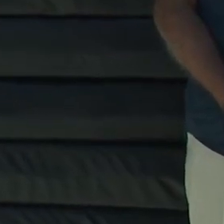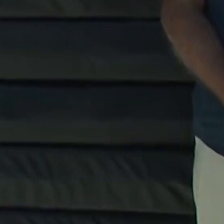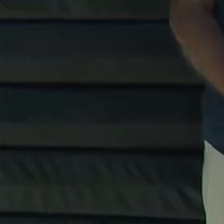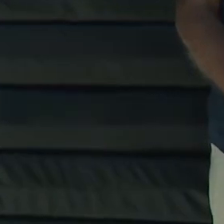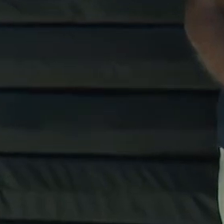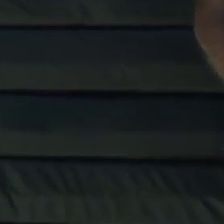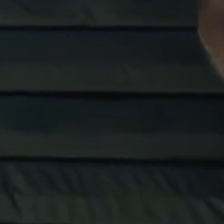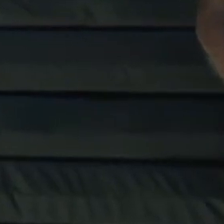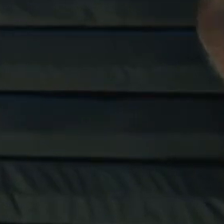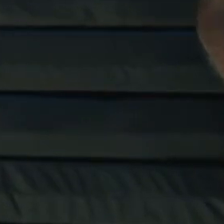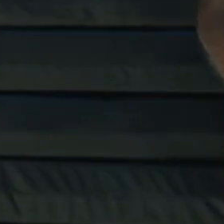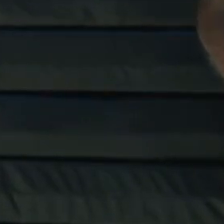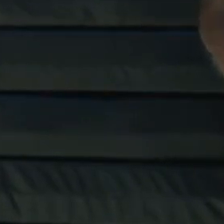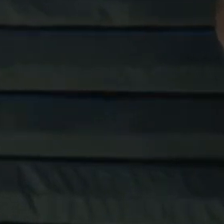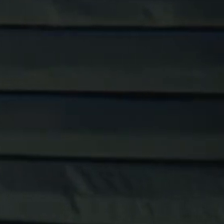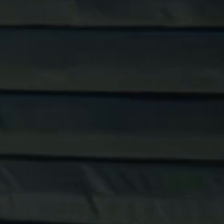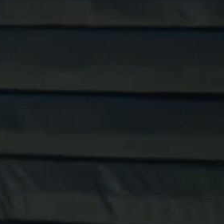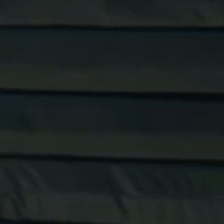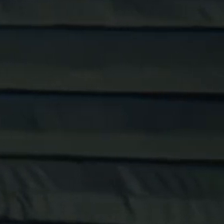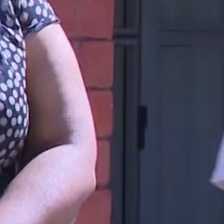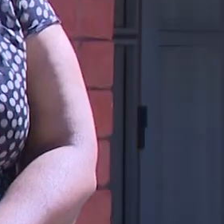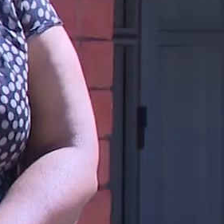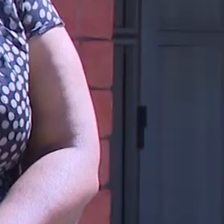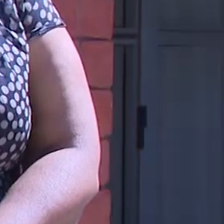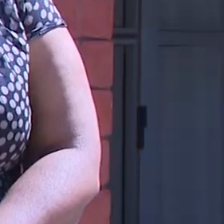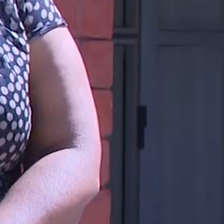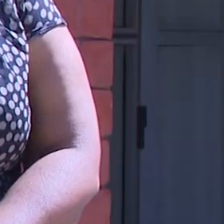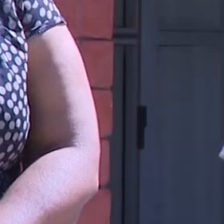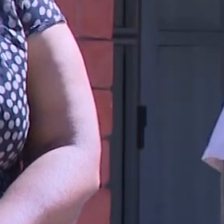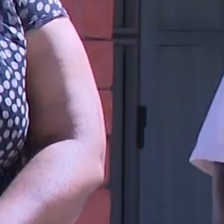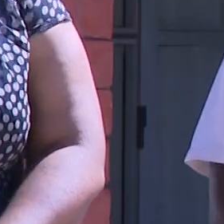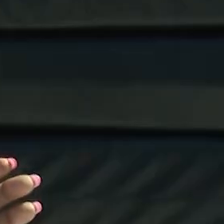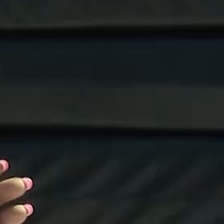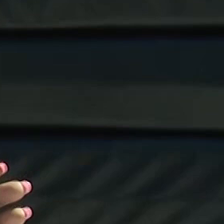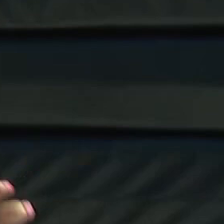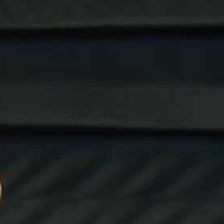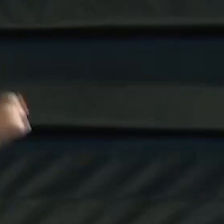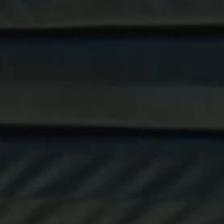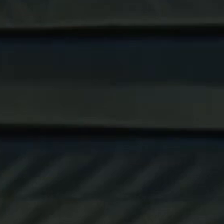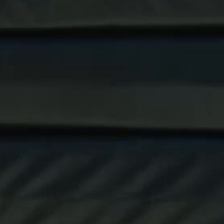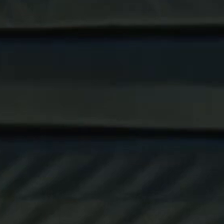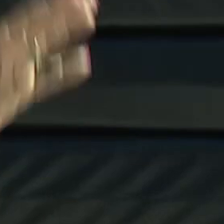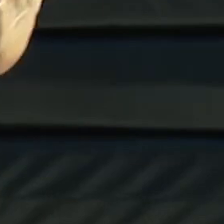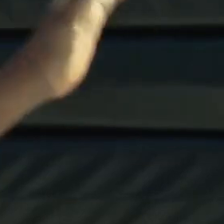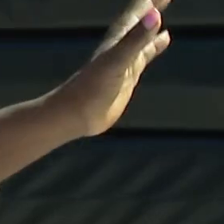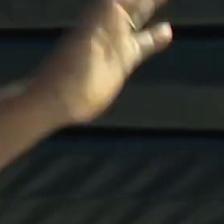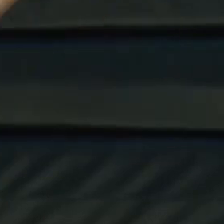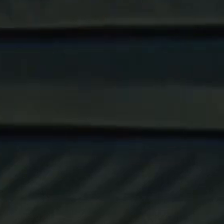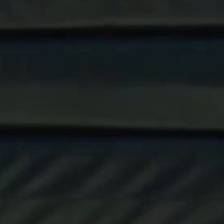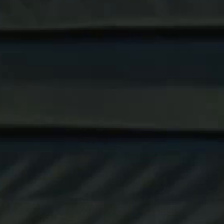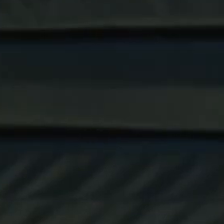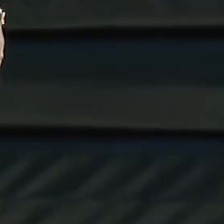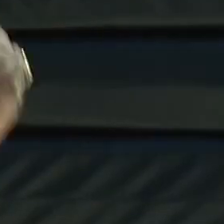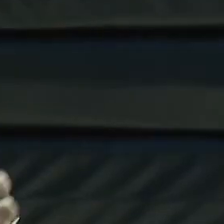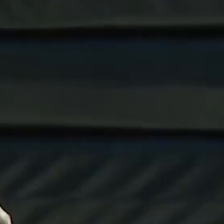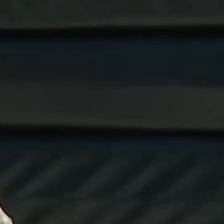with government to meet the needs of our people. What is happening is what you are doing is